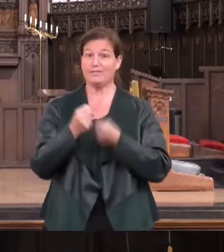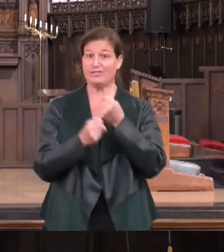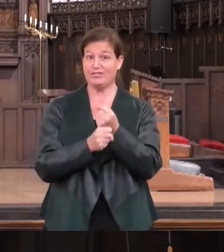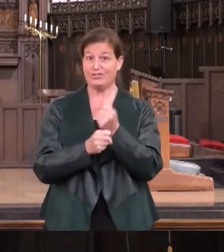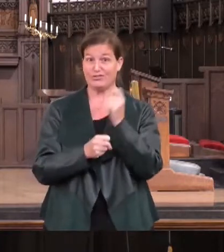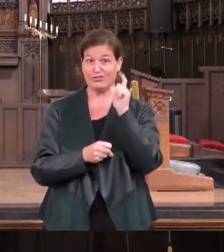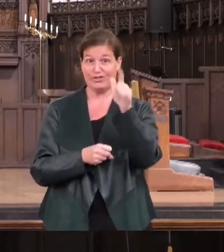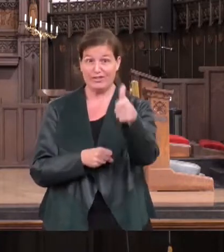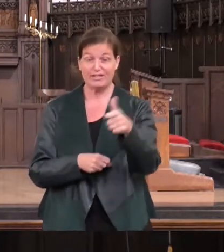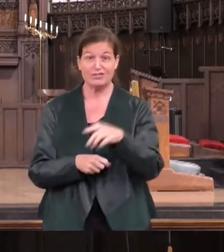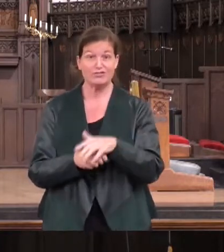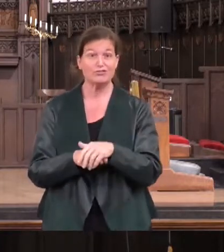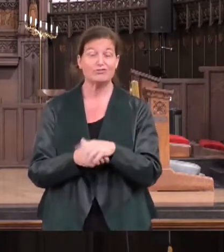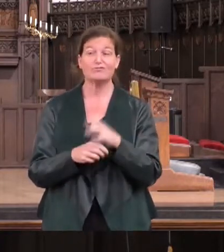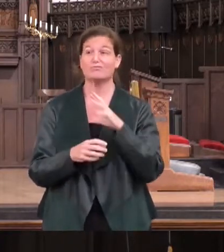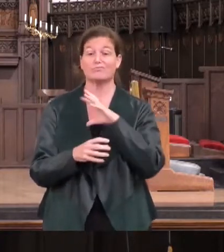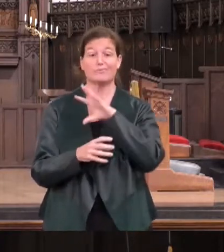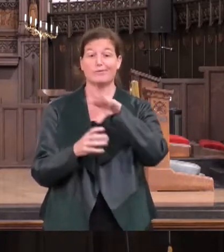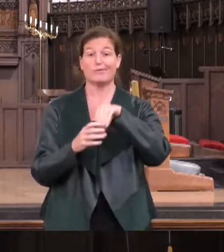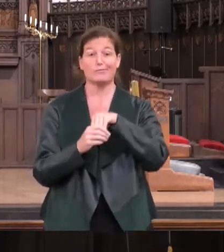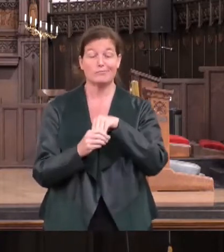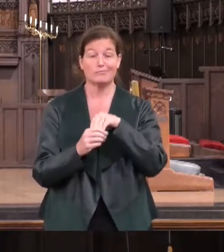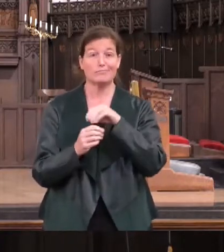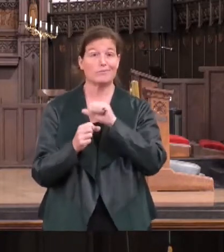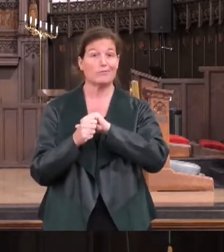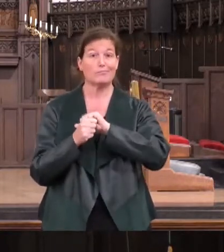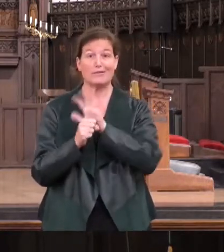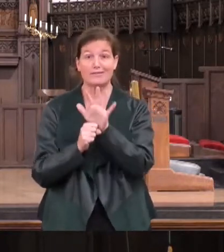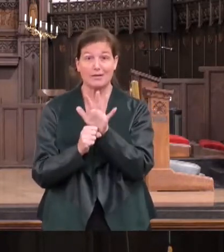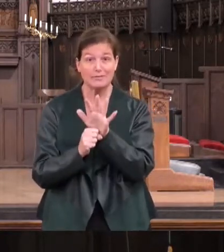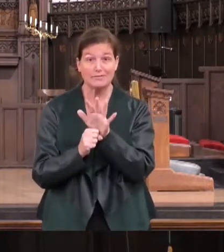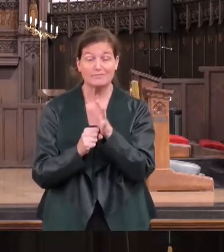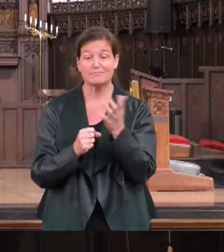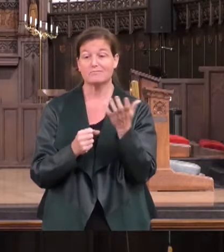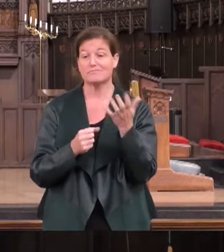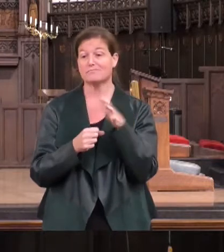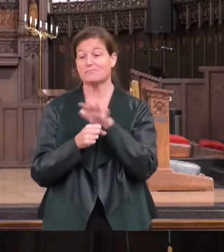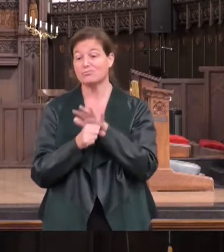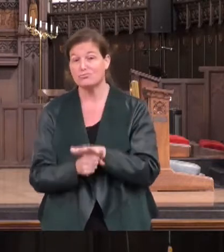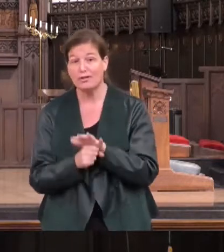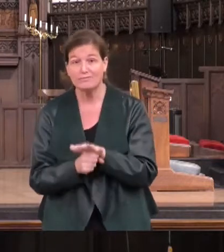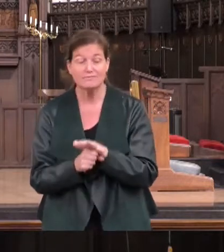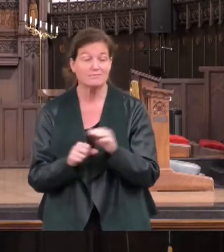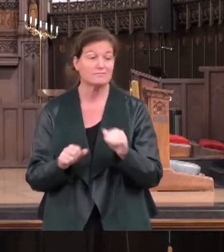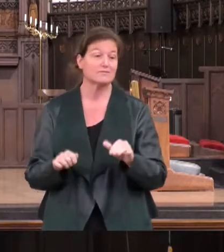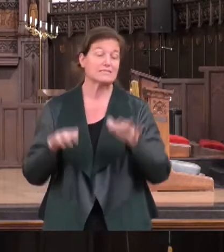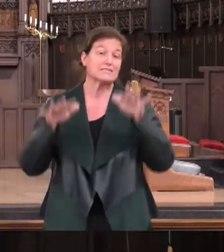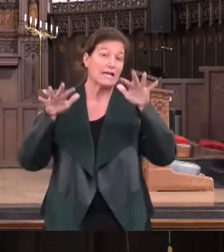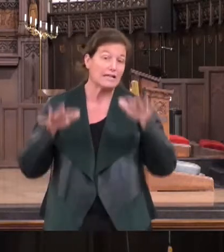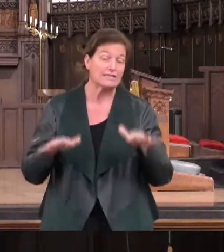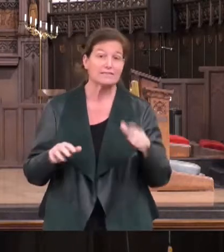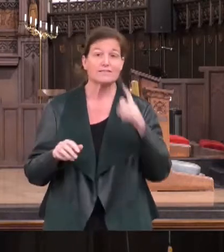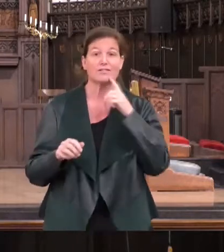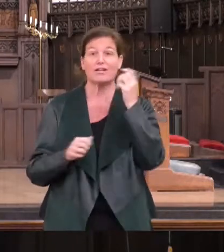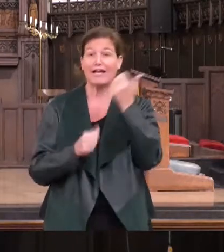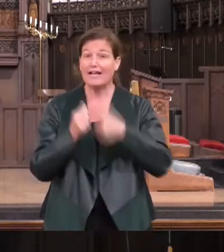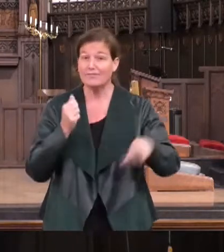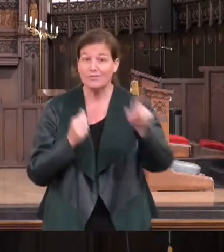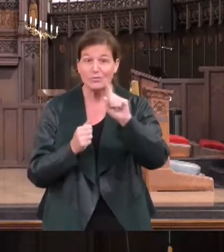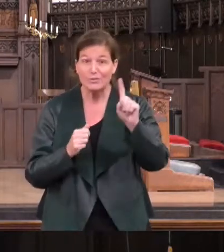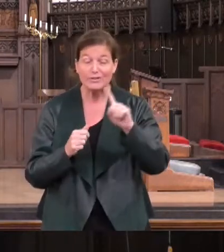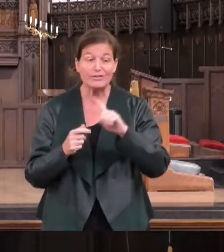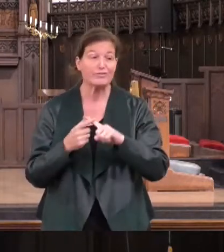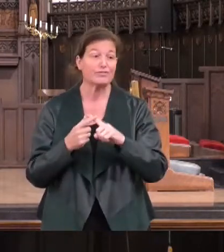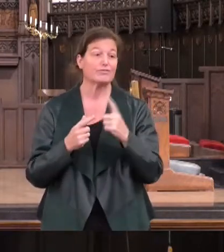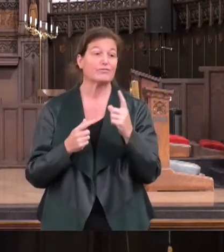We find ourselves in the midst of a pandemic. Stress and anxiety are everywhere. Clergy and lay